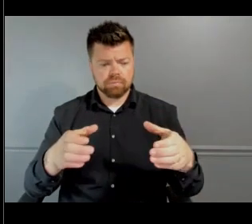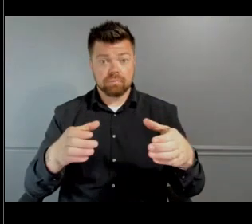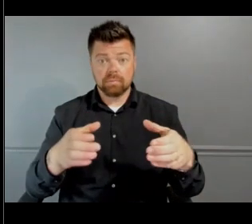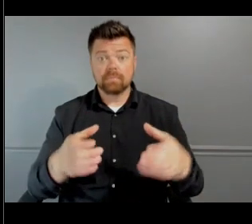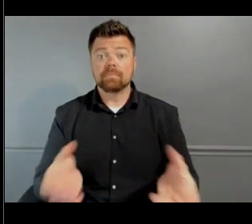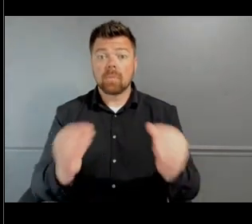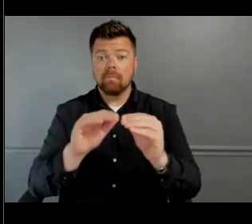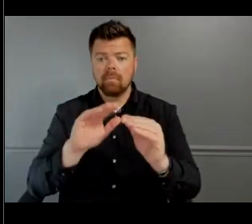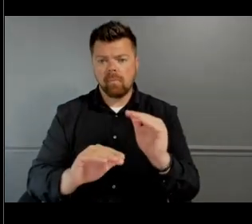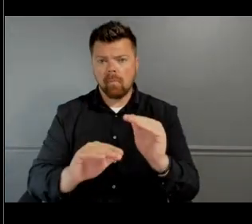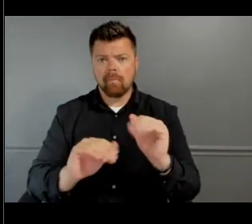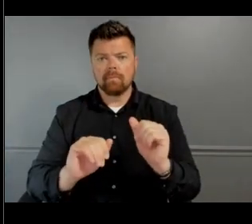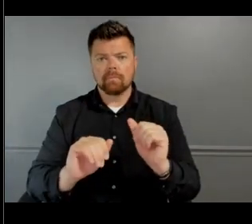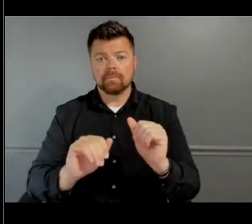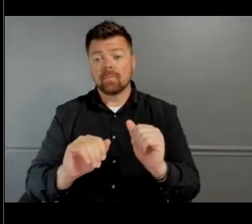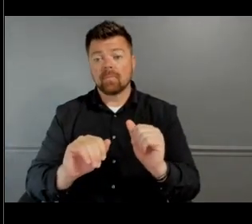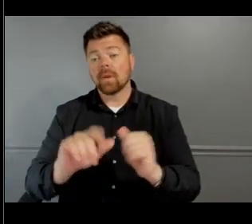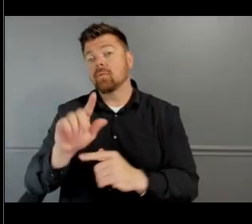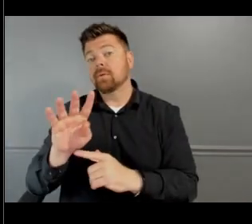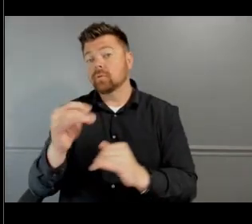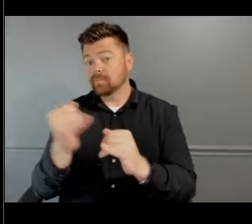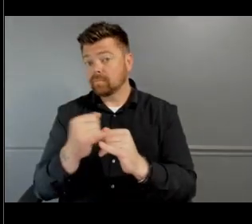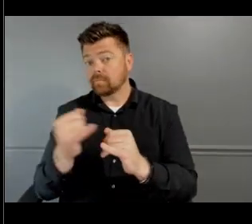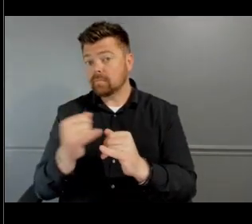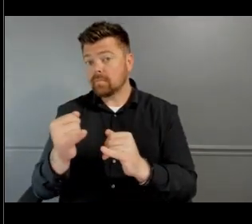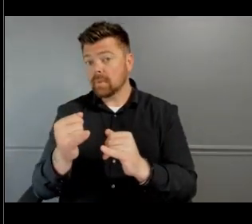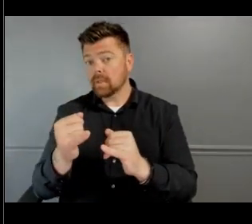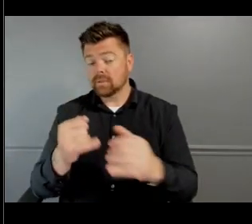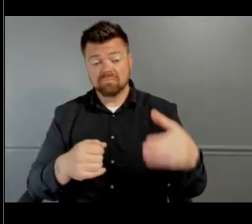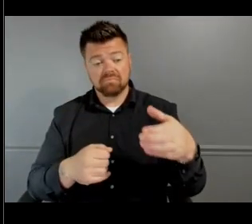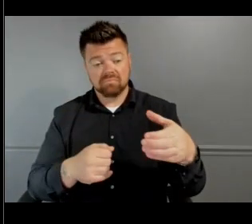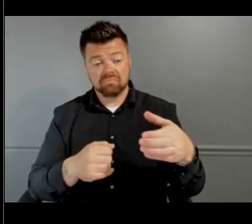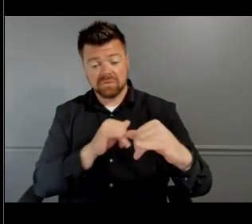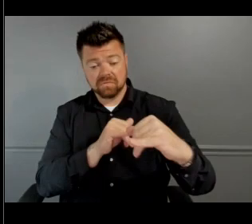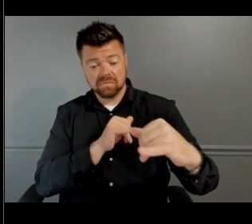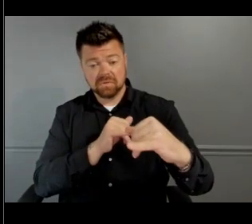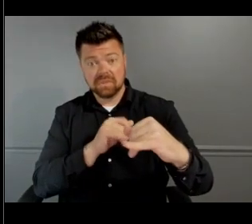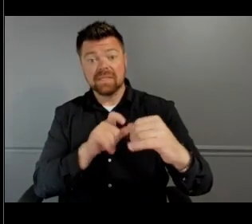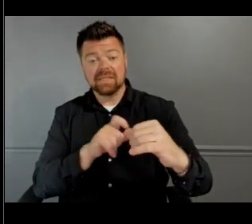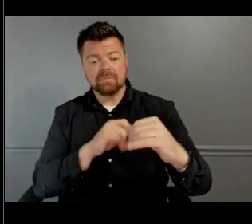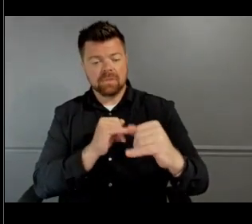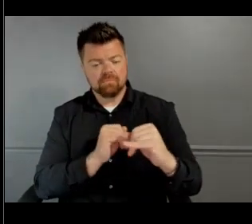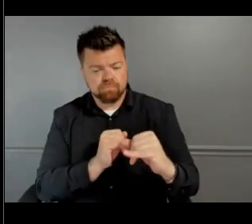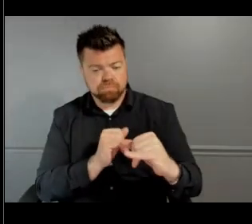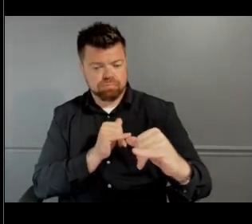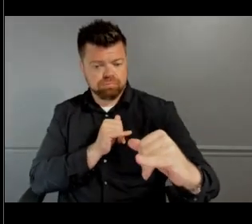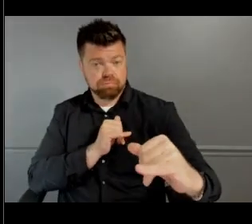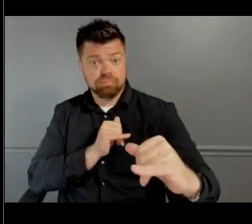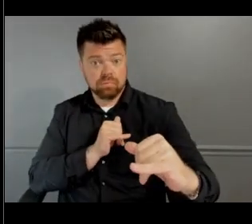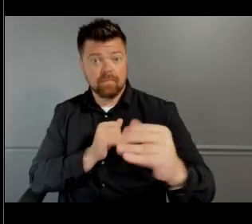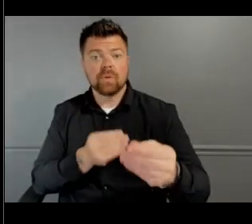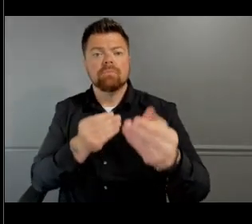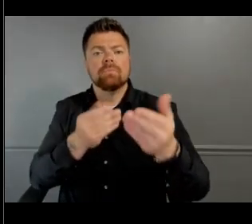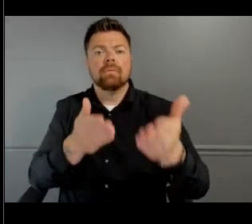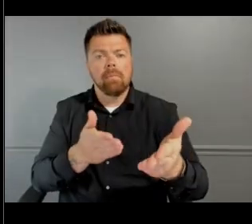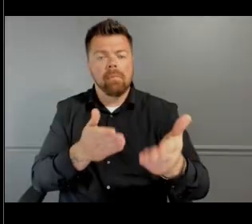depth that is greater than 24 inches must be widened to provide